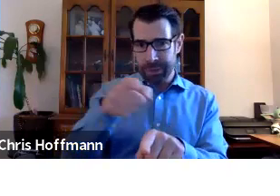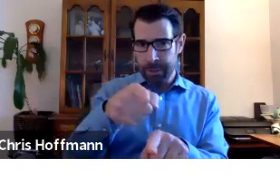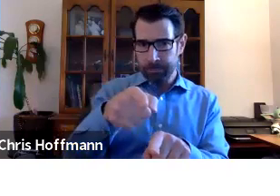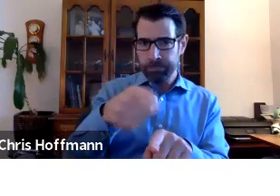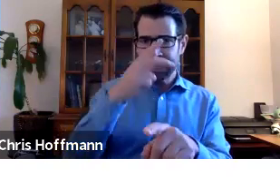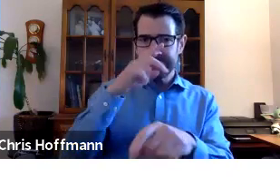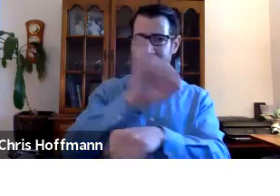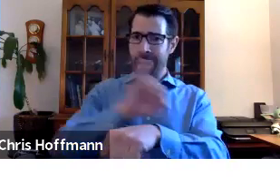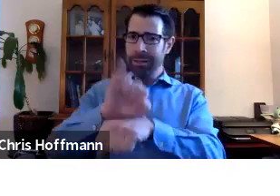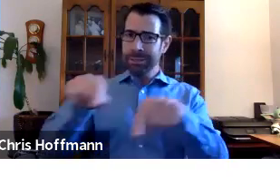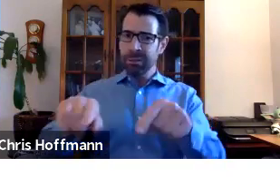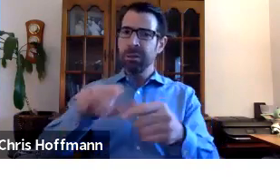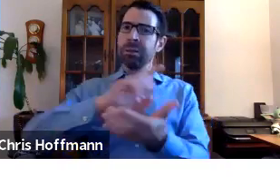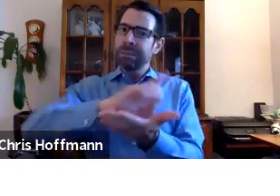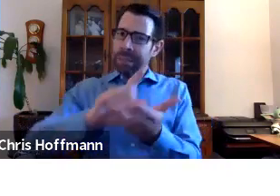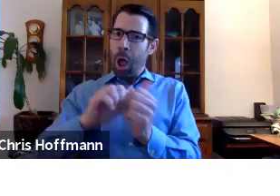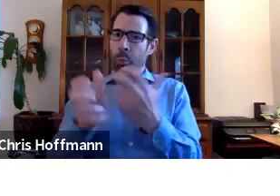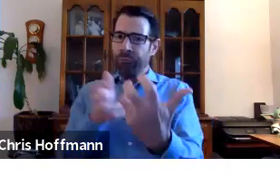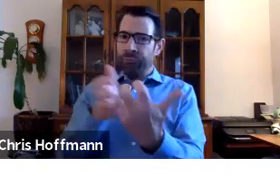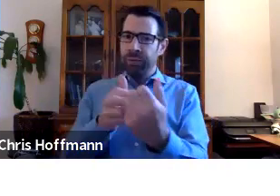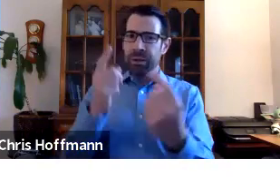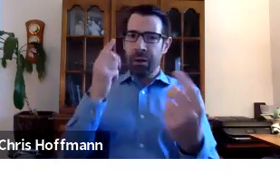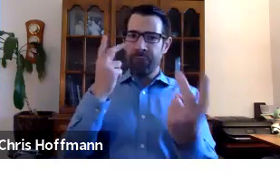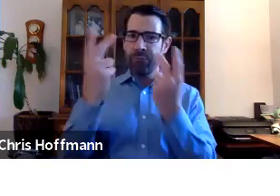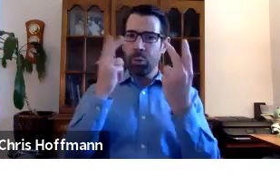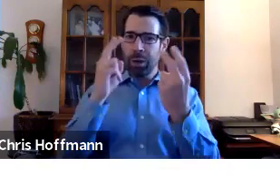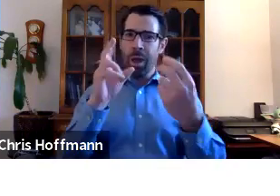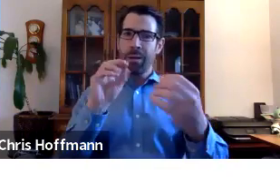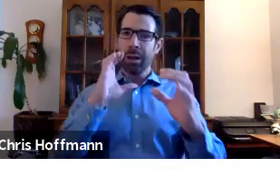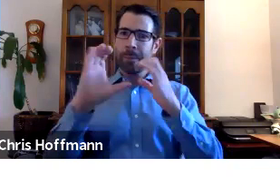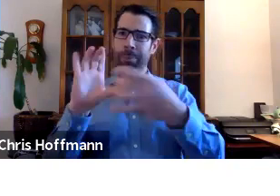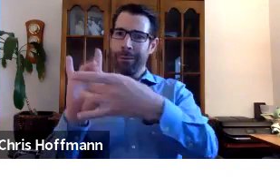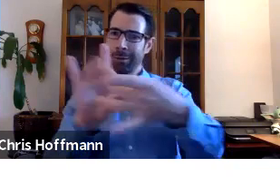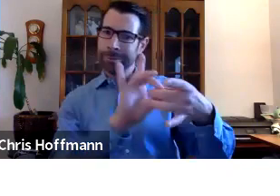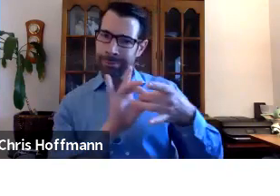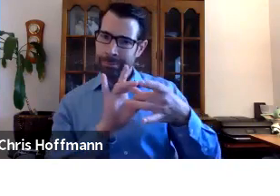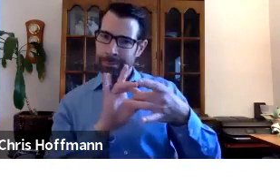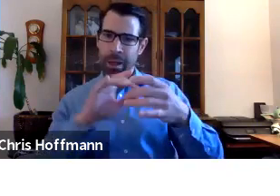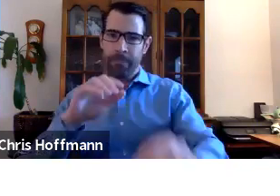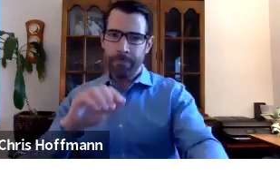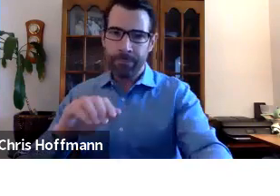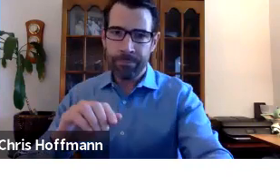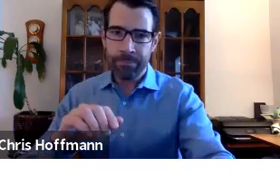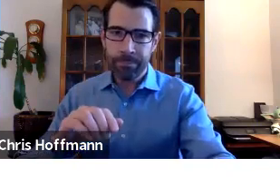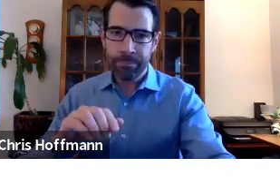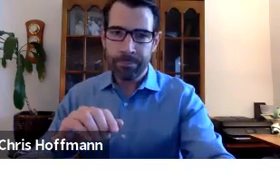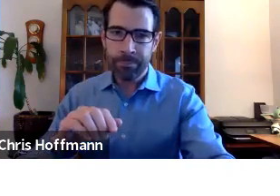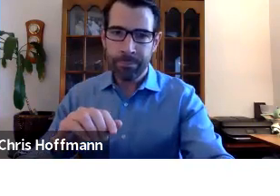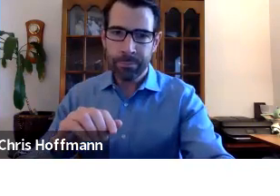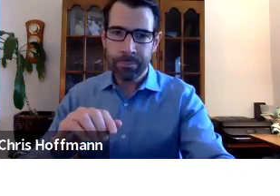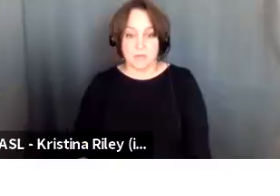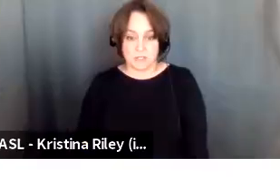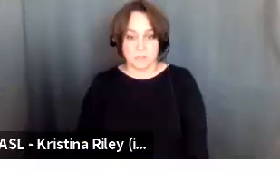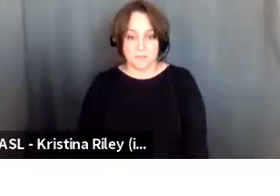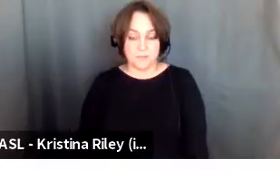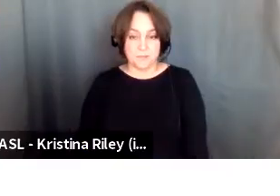in the larger picture on the right, is designed to fit a visual means